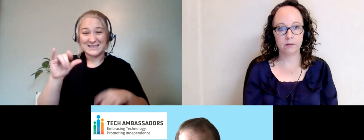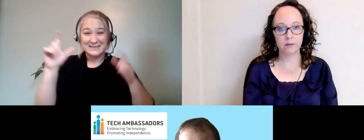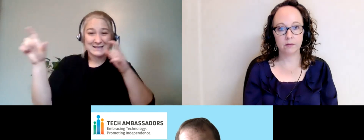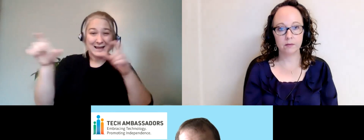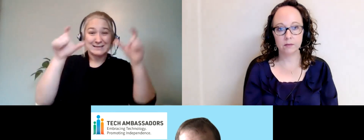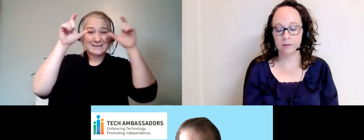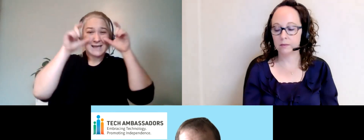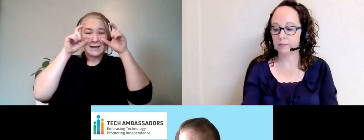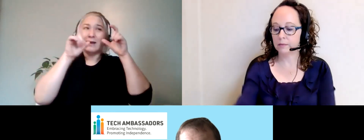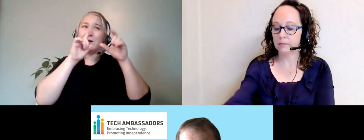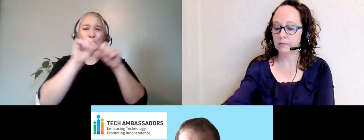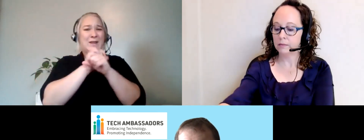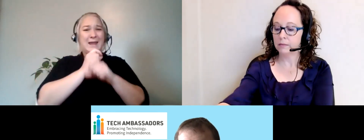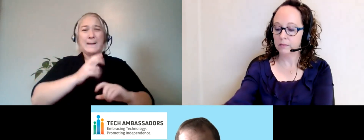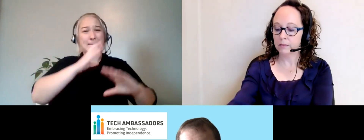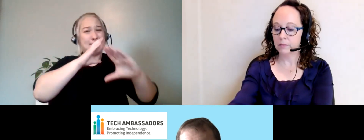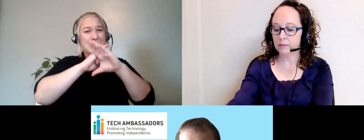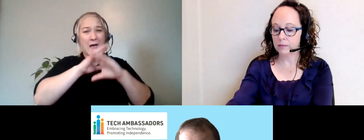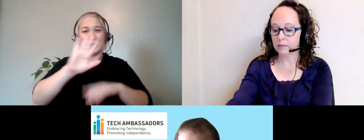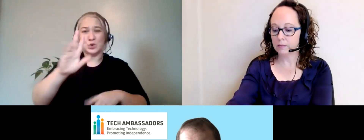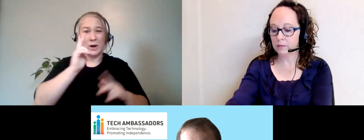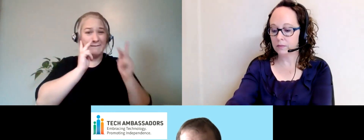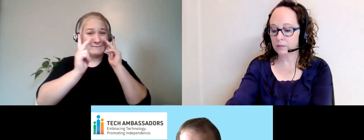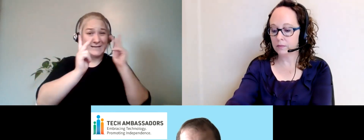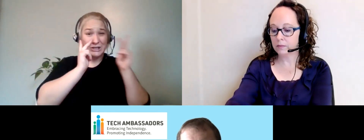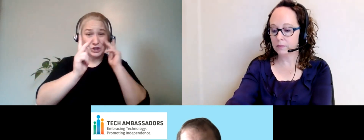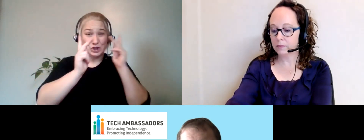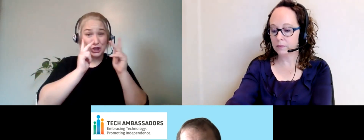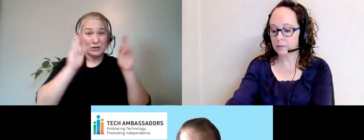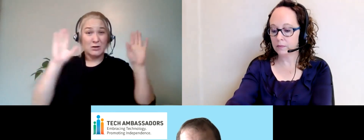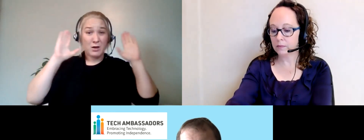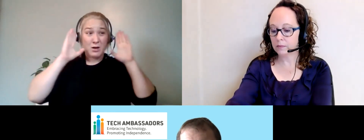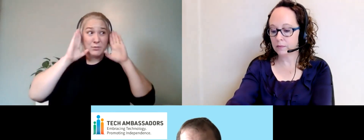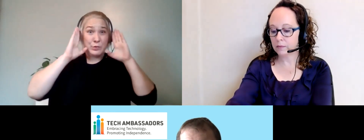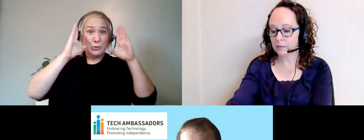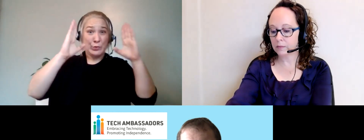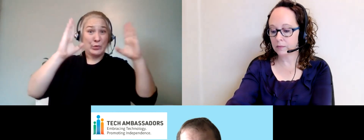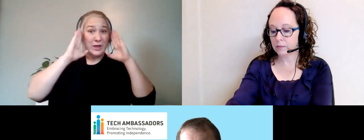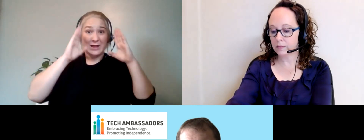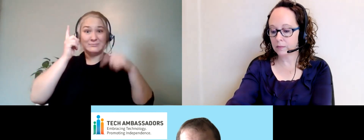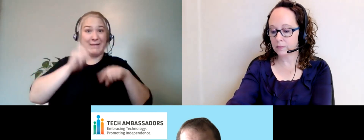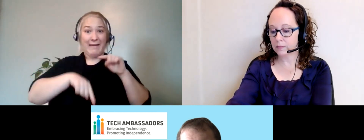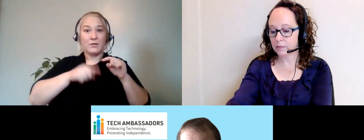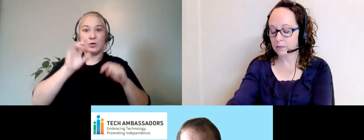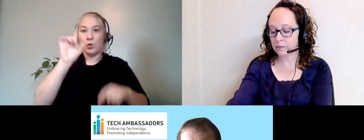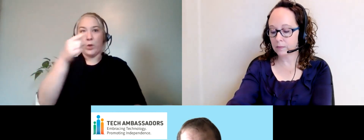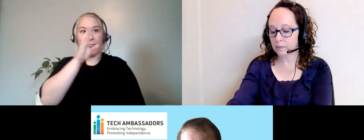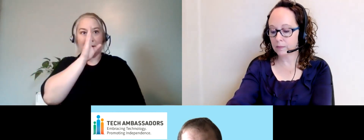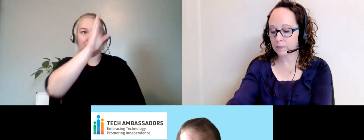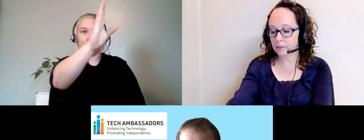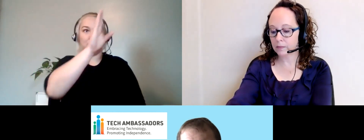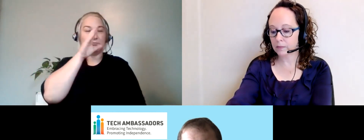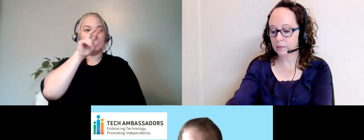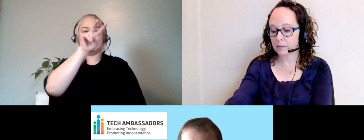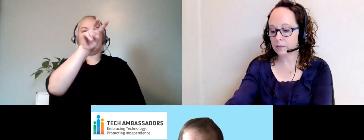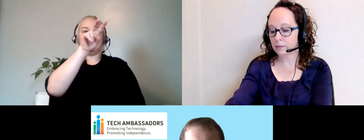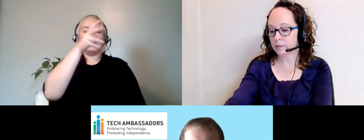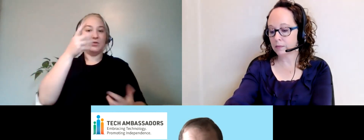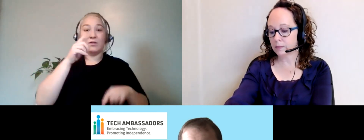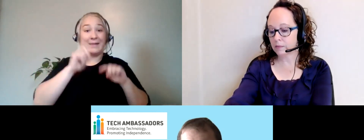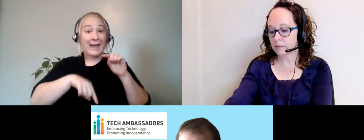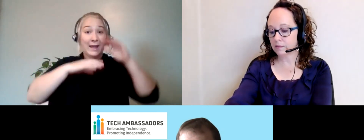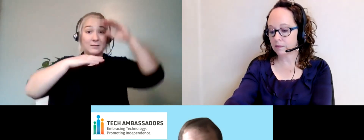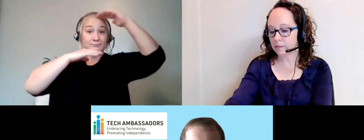like completely, other than straight ahead. So you can't look down, you